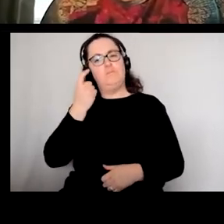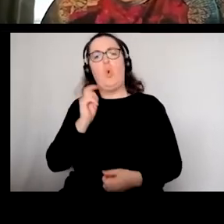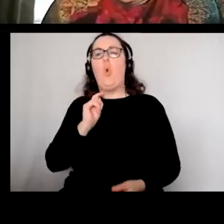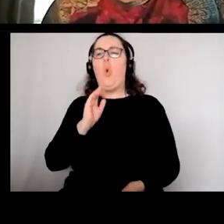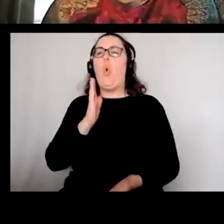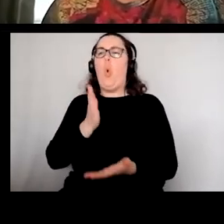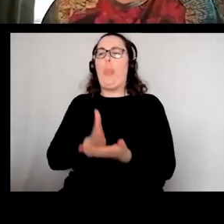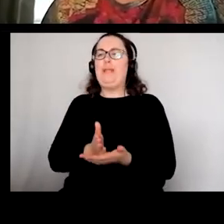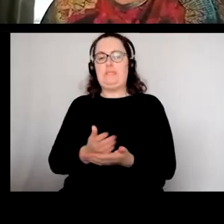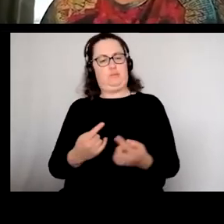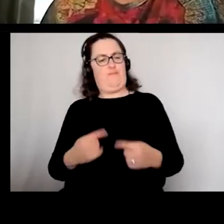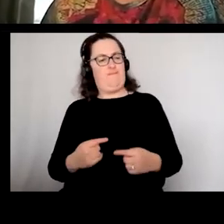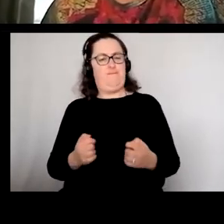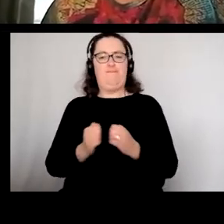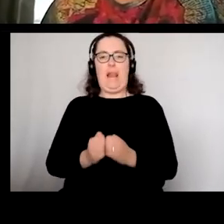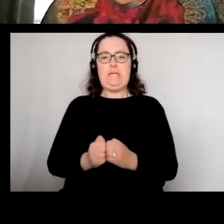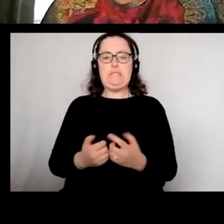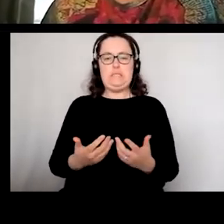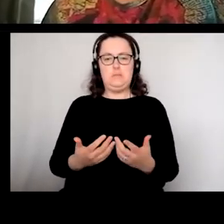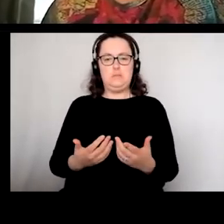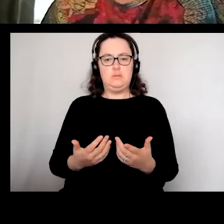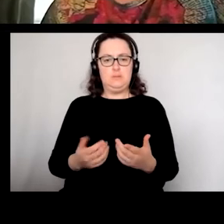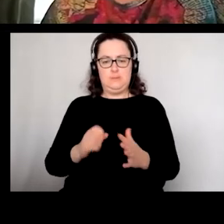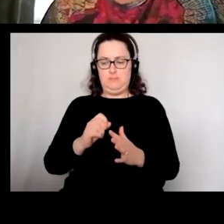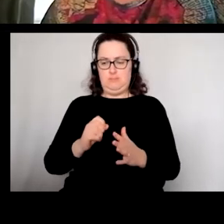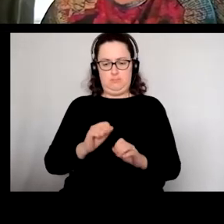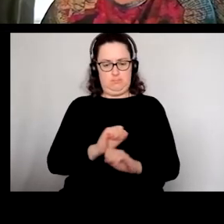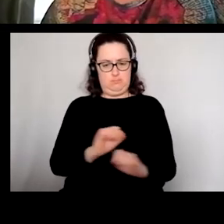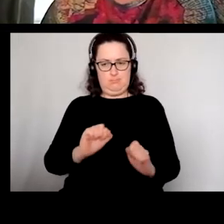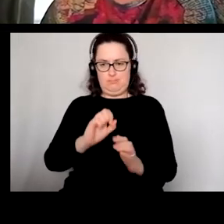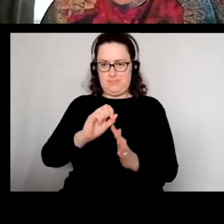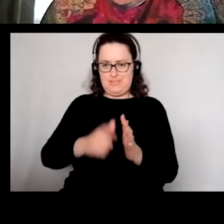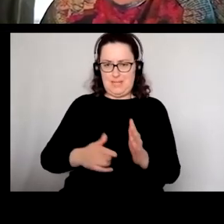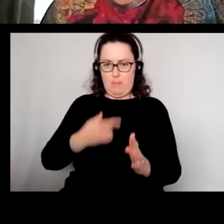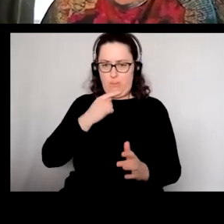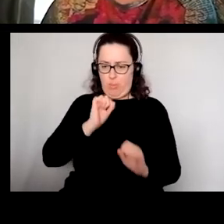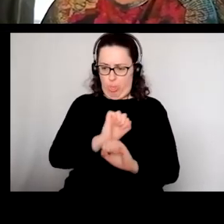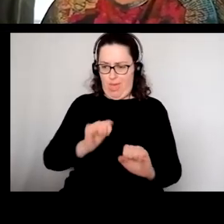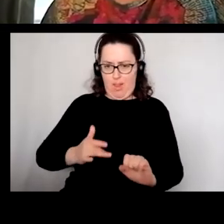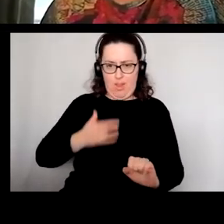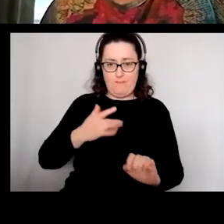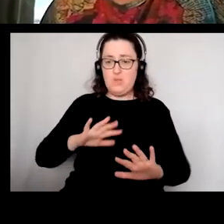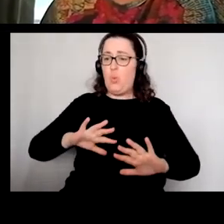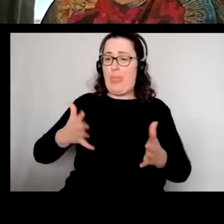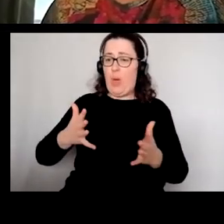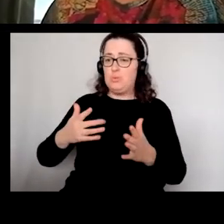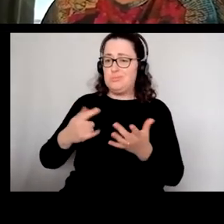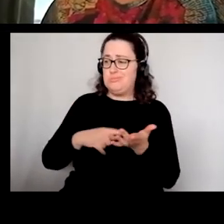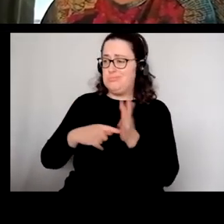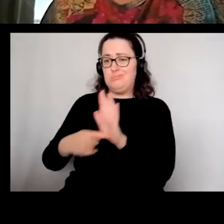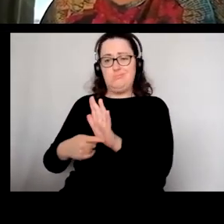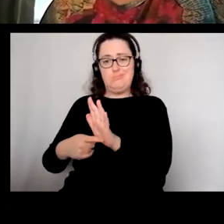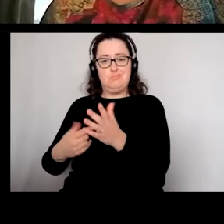of authenticity, if disabled people's lives and experience aren't reflected within those collections. I wonder,